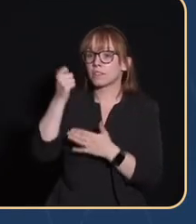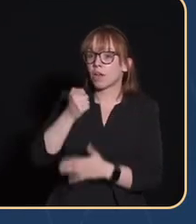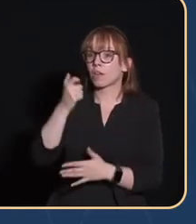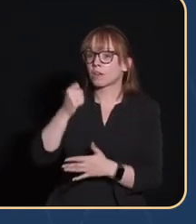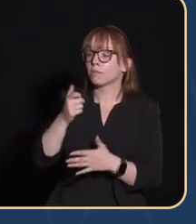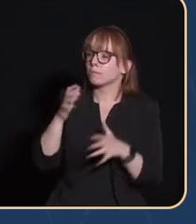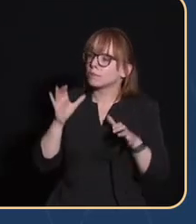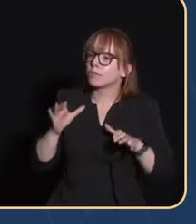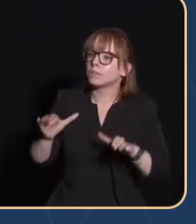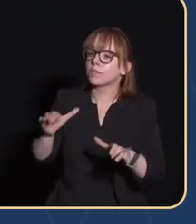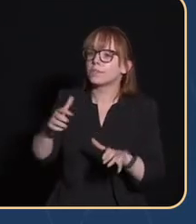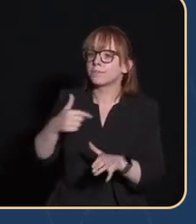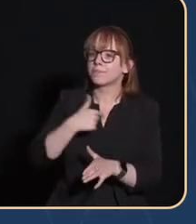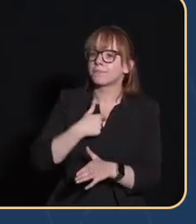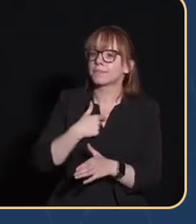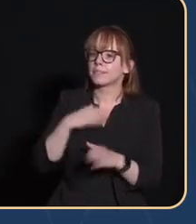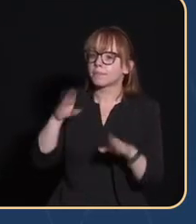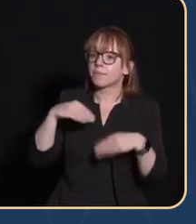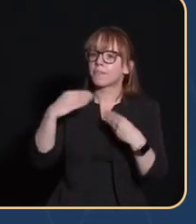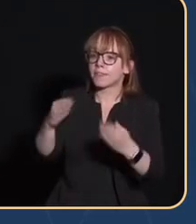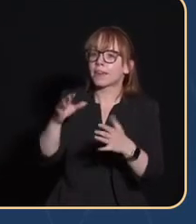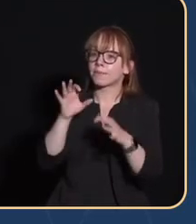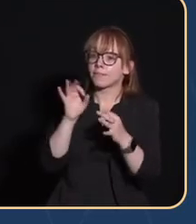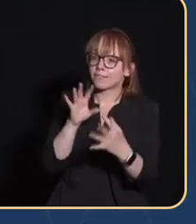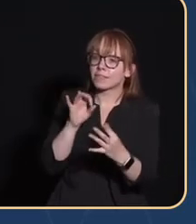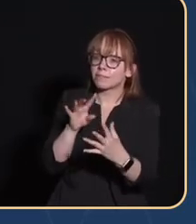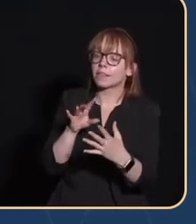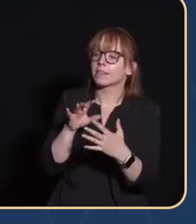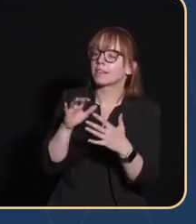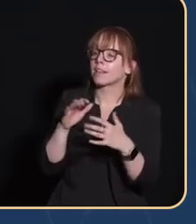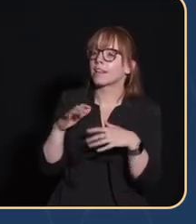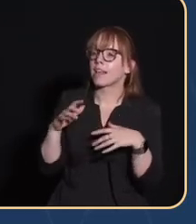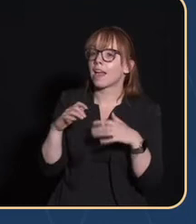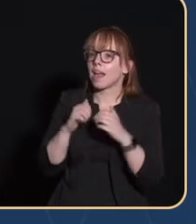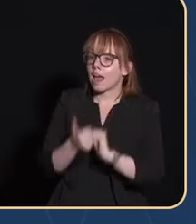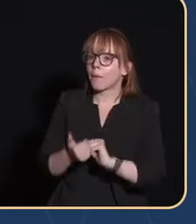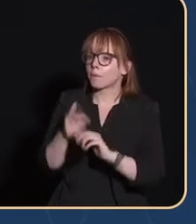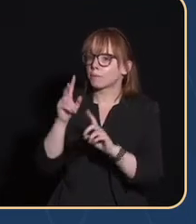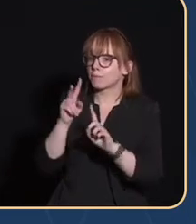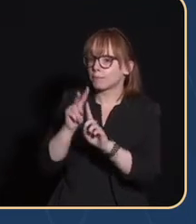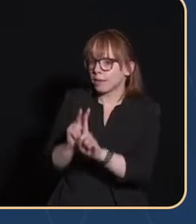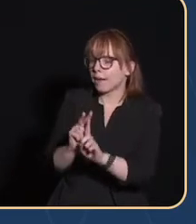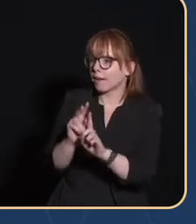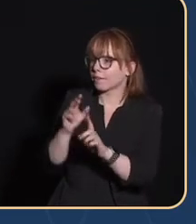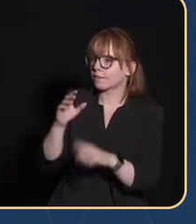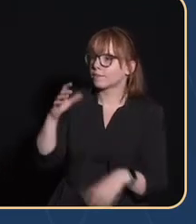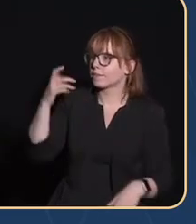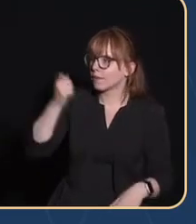encouraged me and gave me valuable feedback about applying for the scholarships.